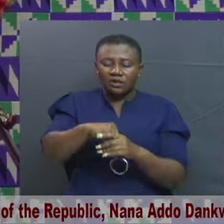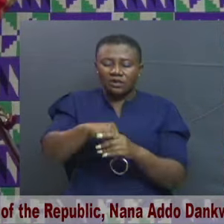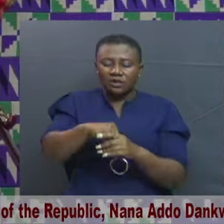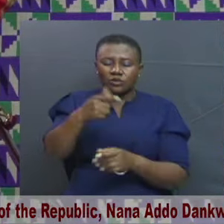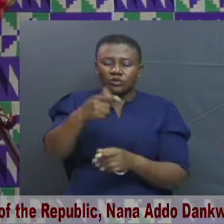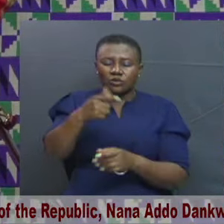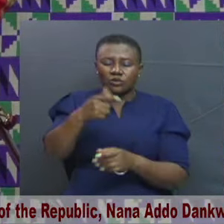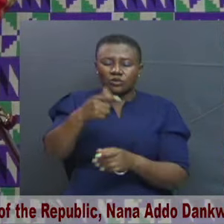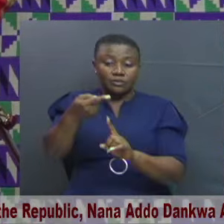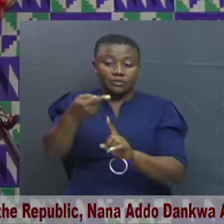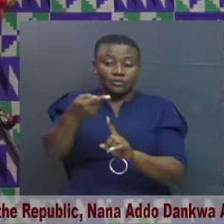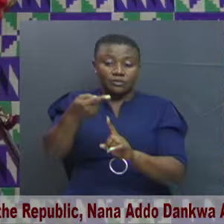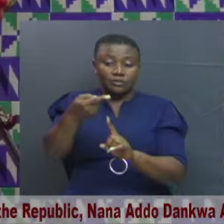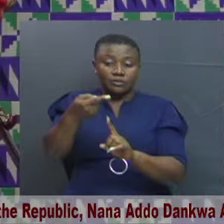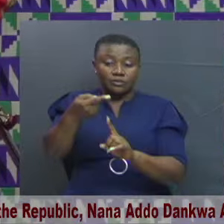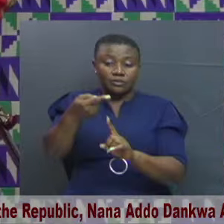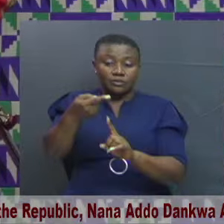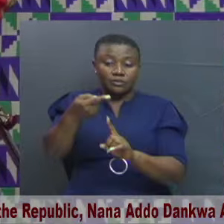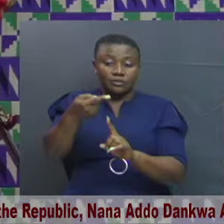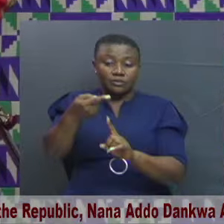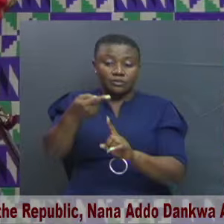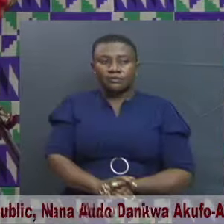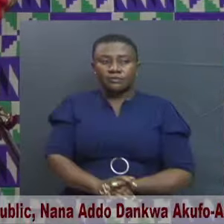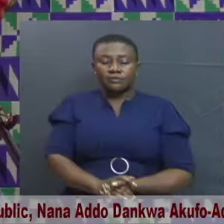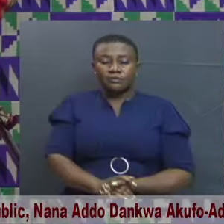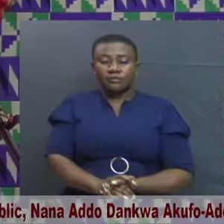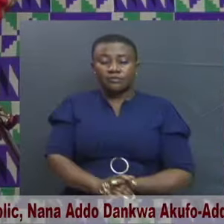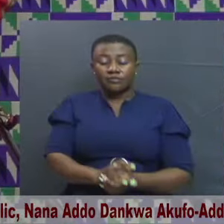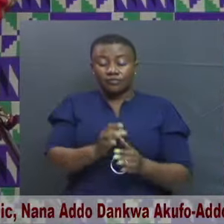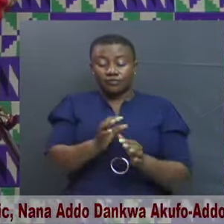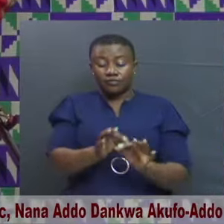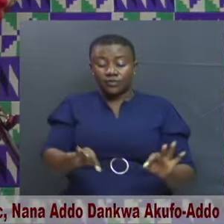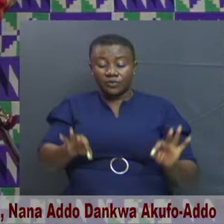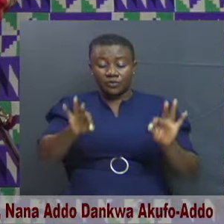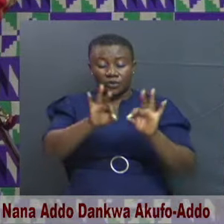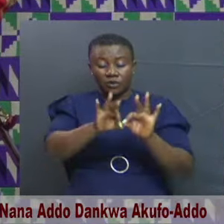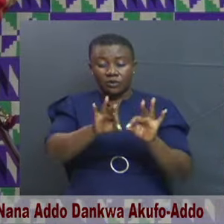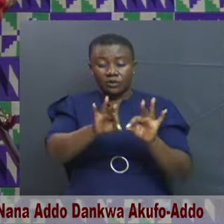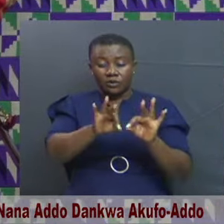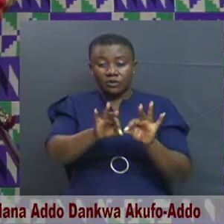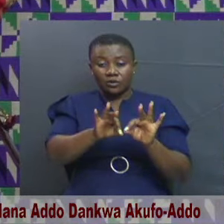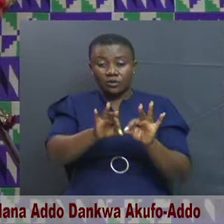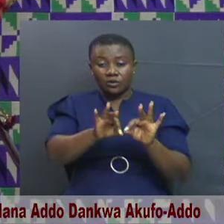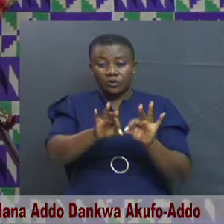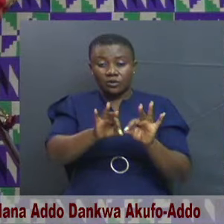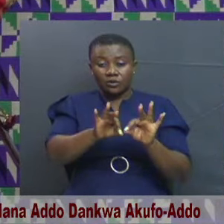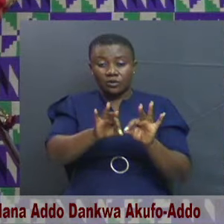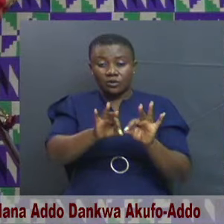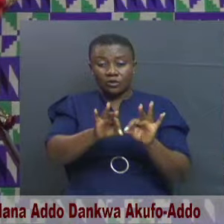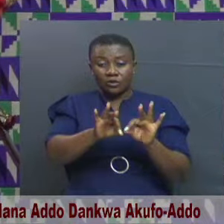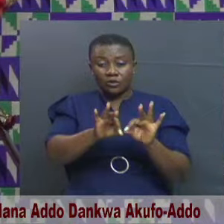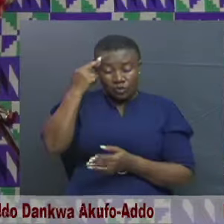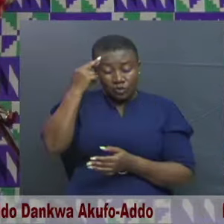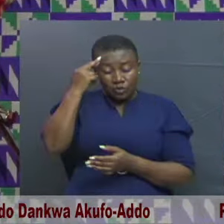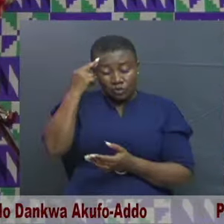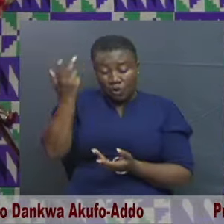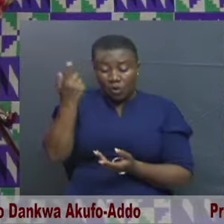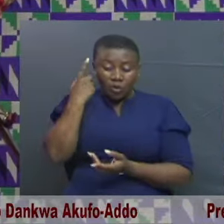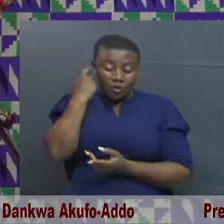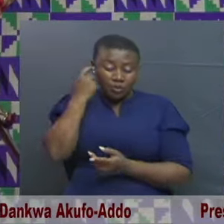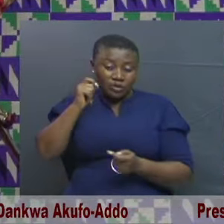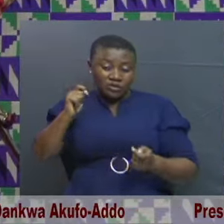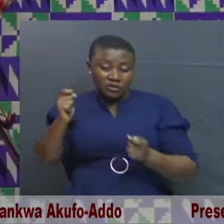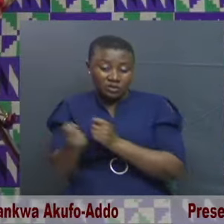months the speaker it is important to underline that the recent change in the leadership of the